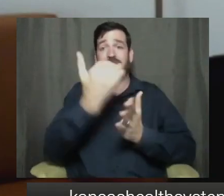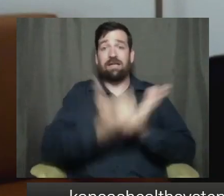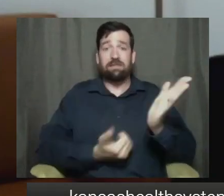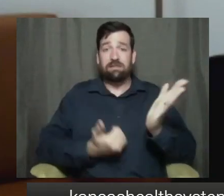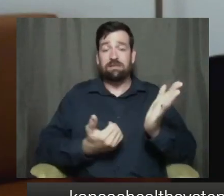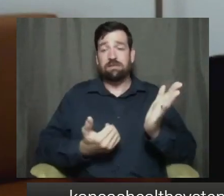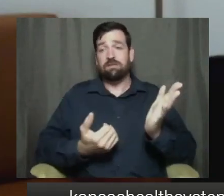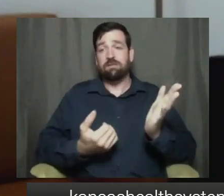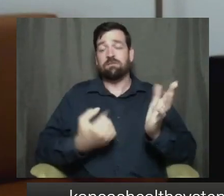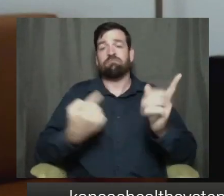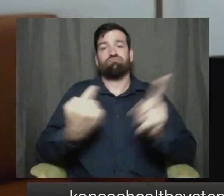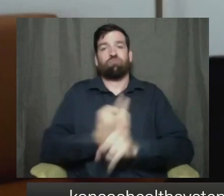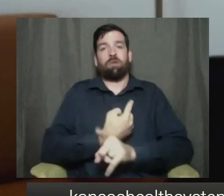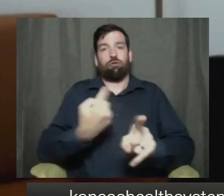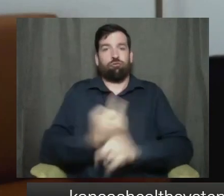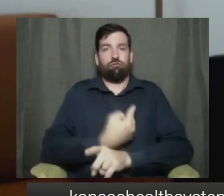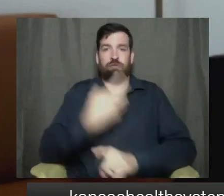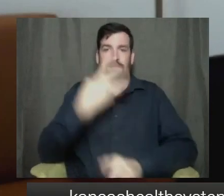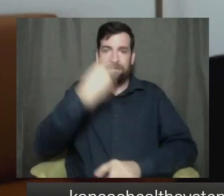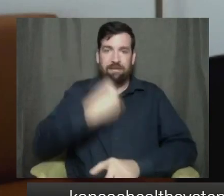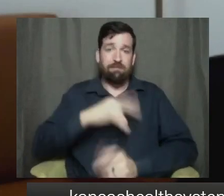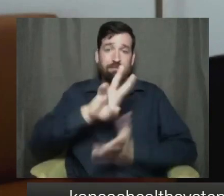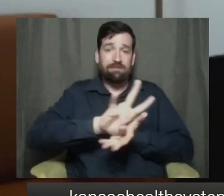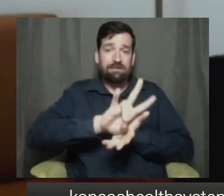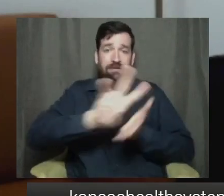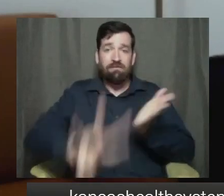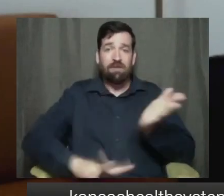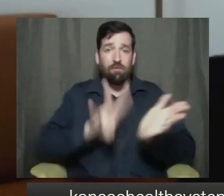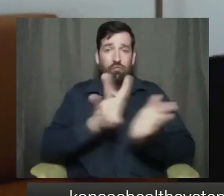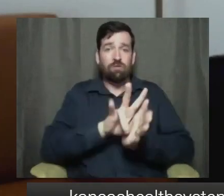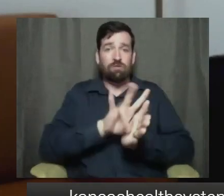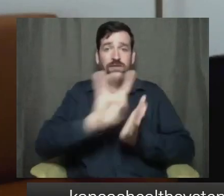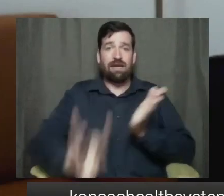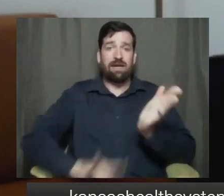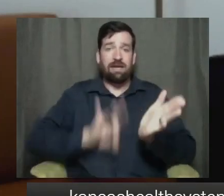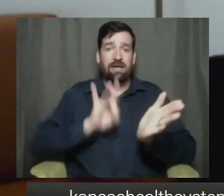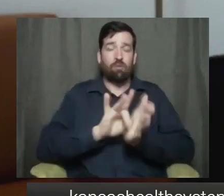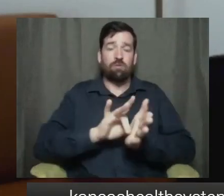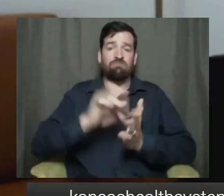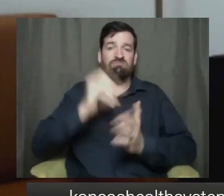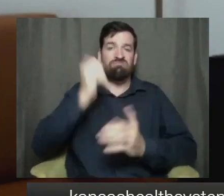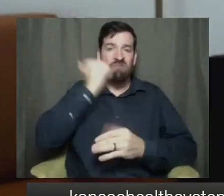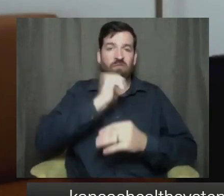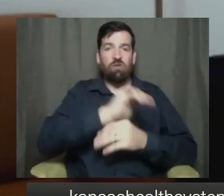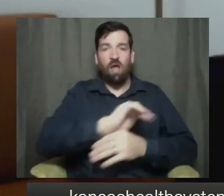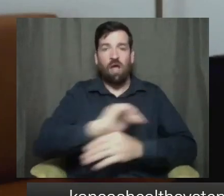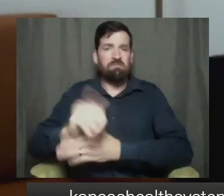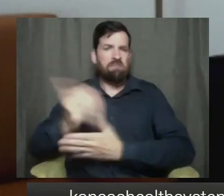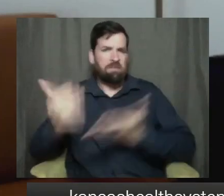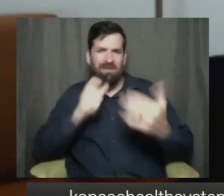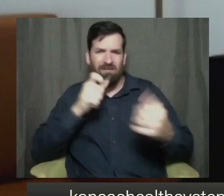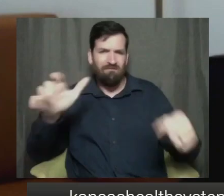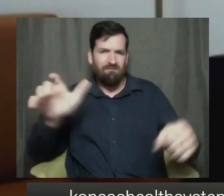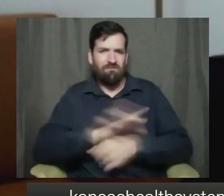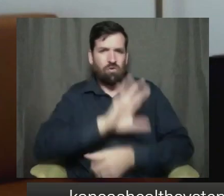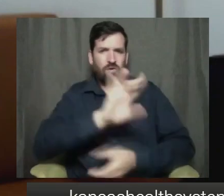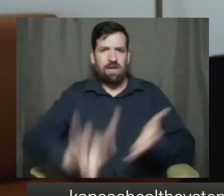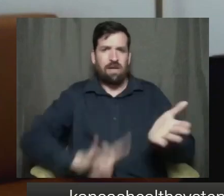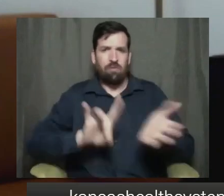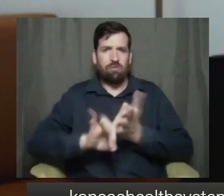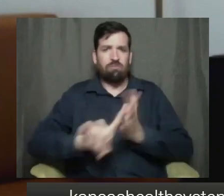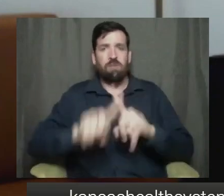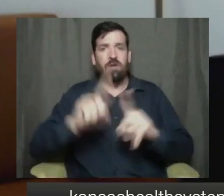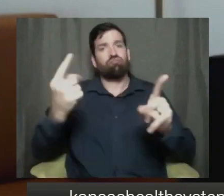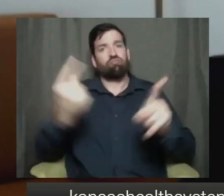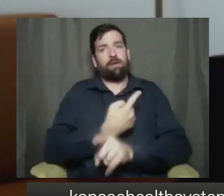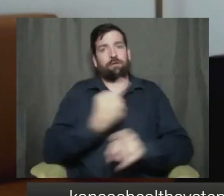regular sleep, 7 or 8 hours a night. And it may not be full 8 hours every night, but getting regular sleep really goes a long